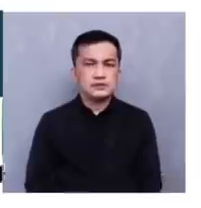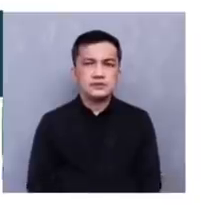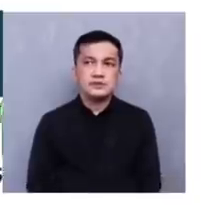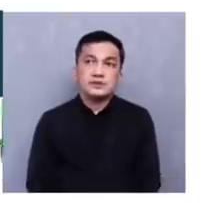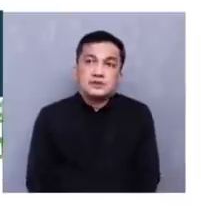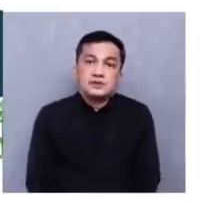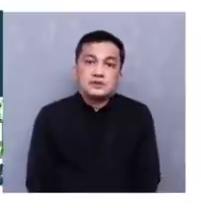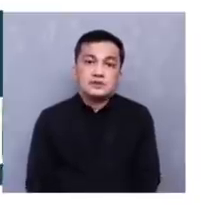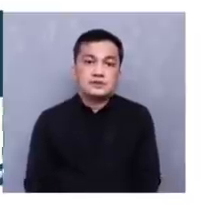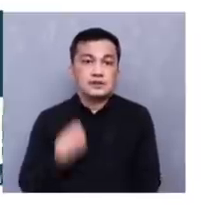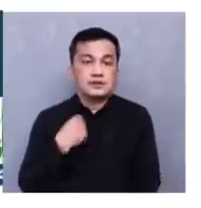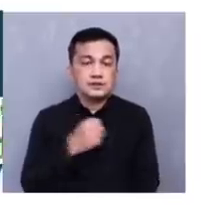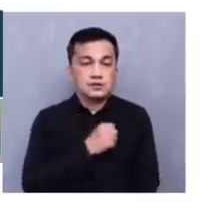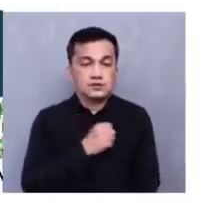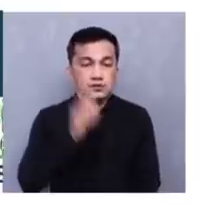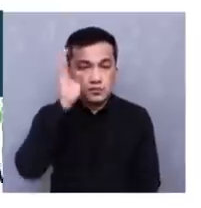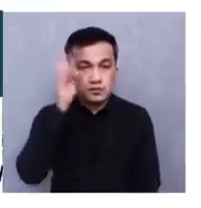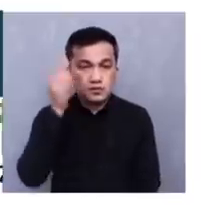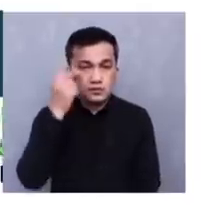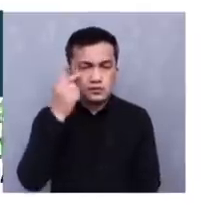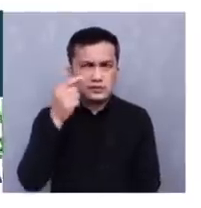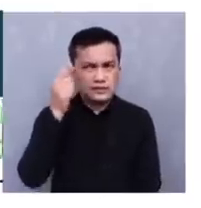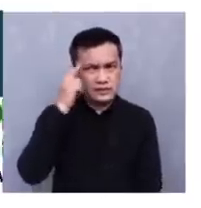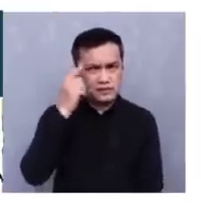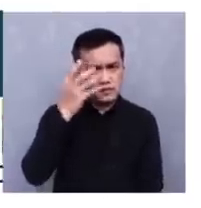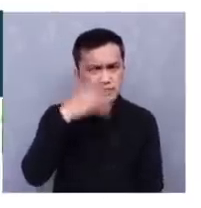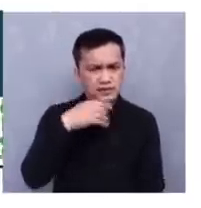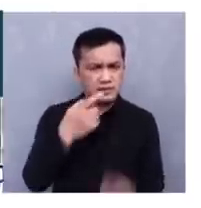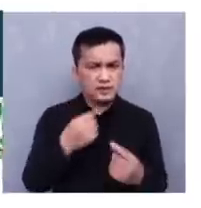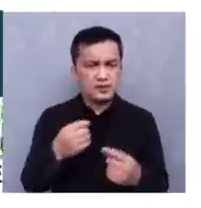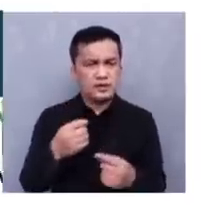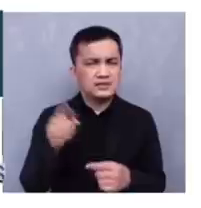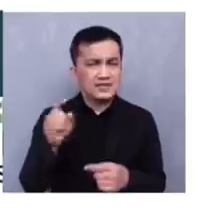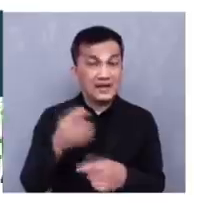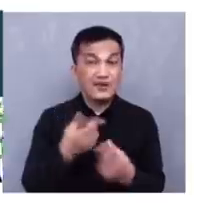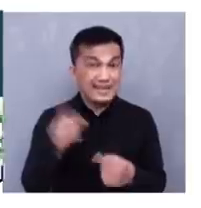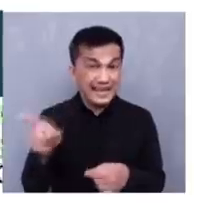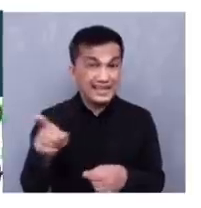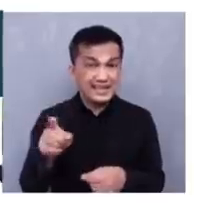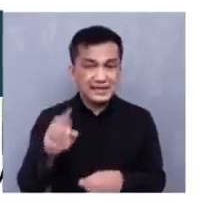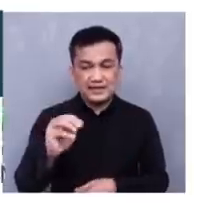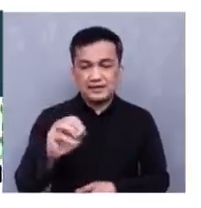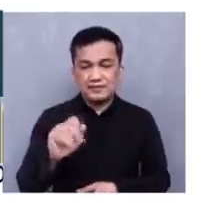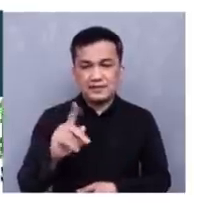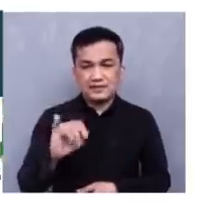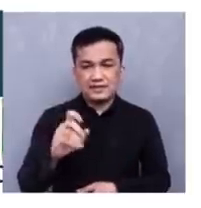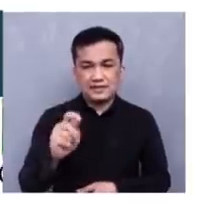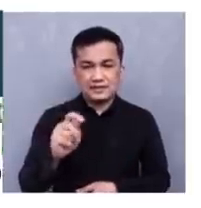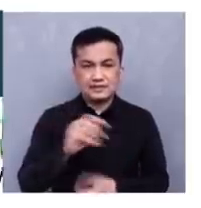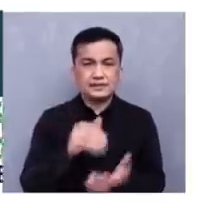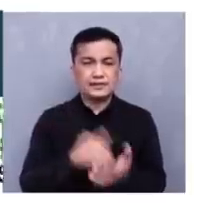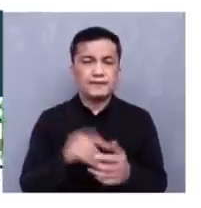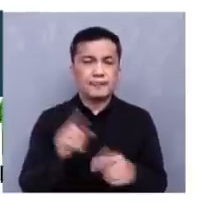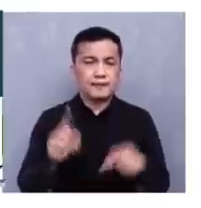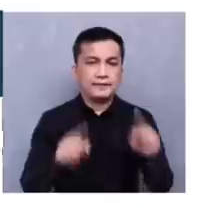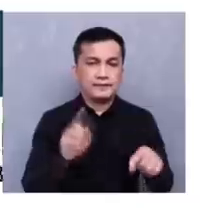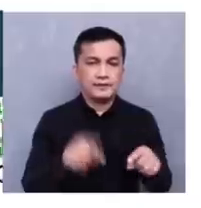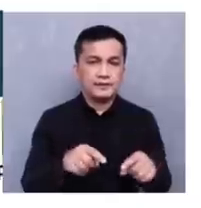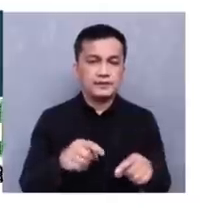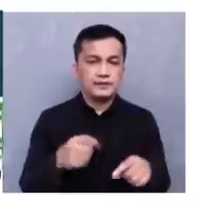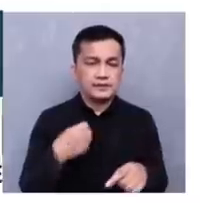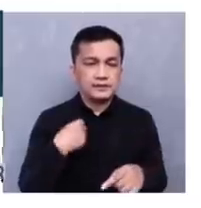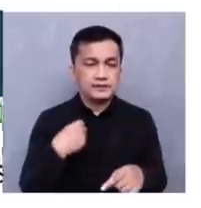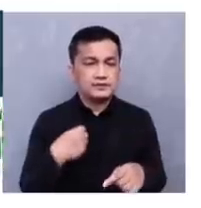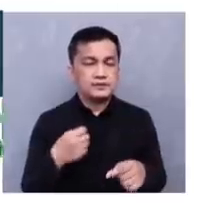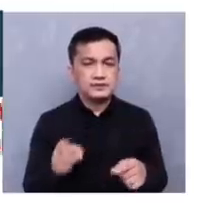think ang pinakamagandang nagagawa niya are the malasakit centers and the various centers that he wants to